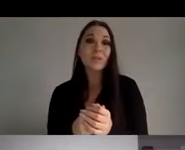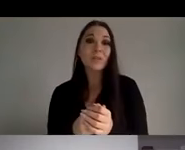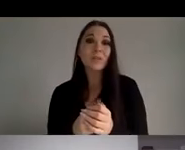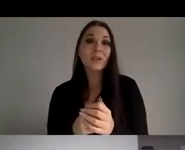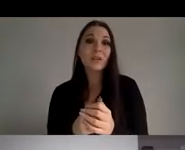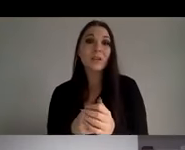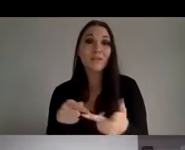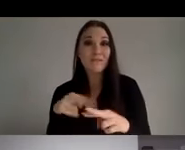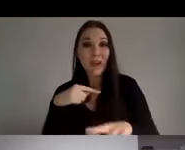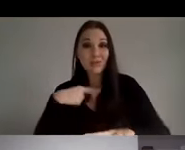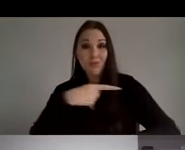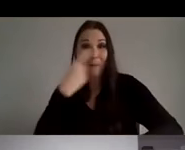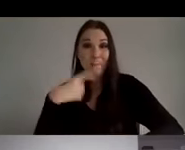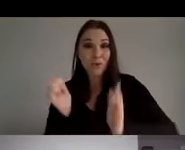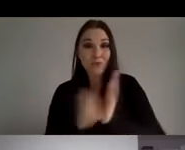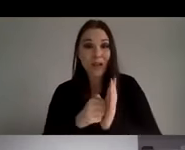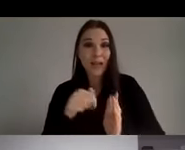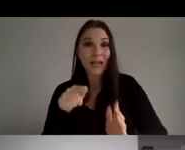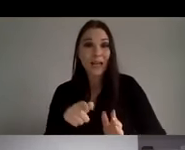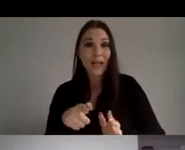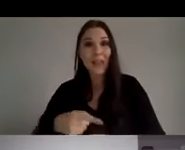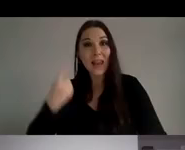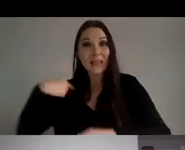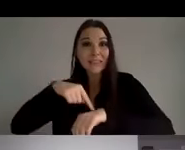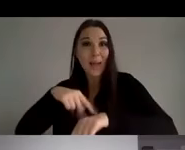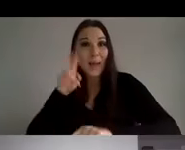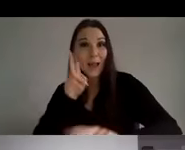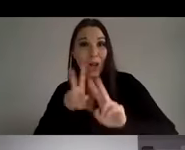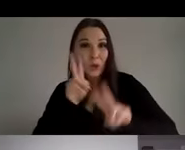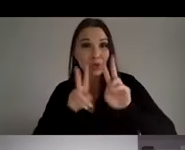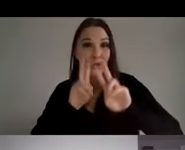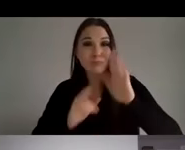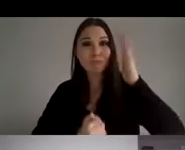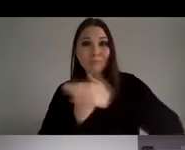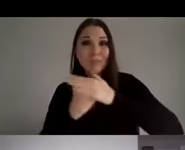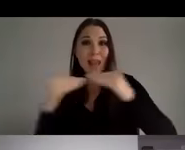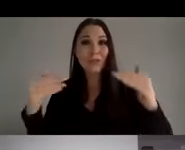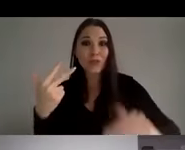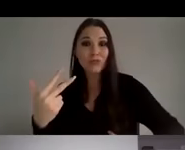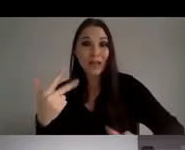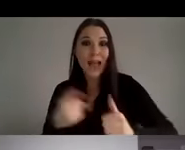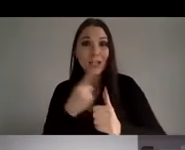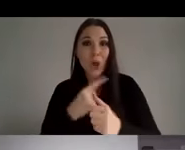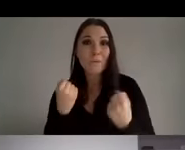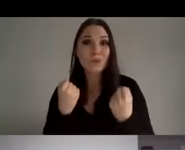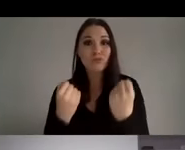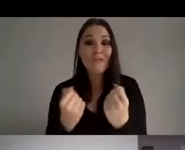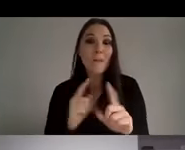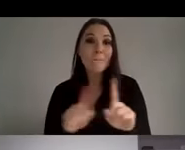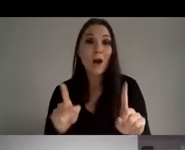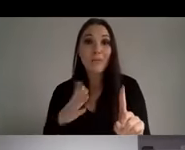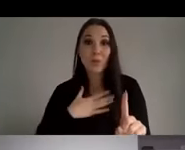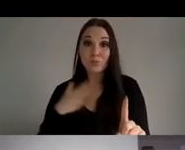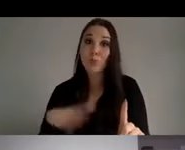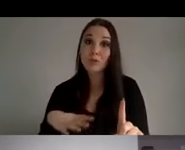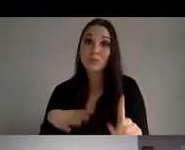if I remember correctly, the last time I took a look at it, it was sort of supposed to be up to like level 3 autonomous driving. But if you want to do level 4